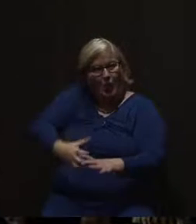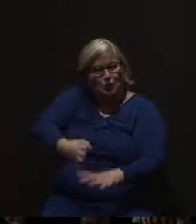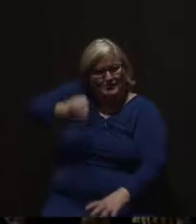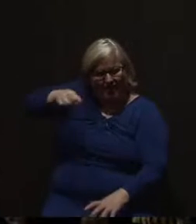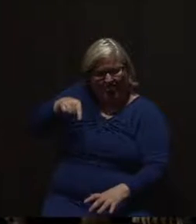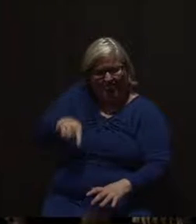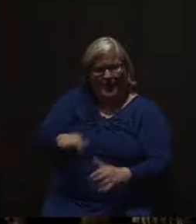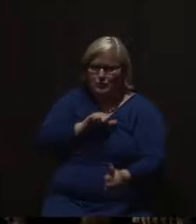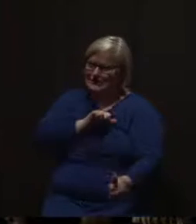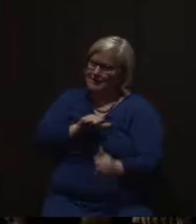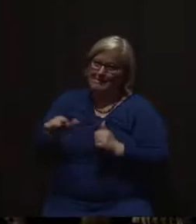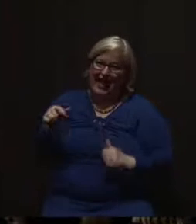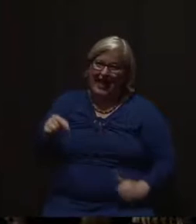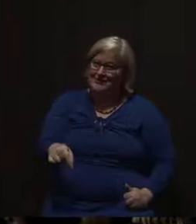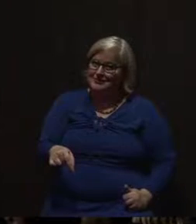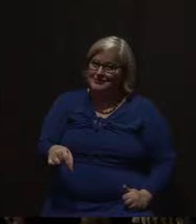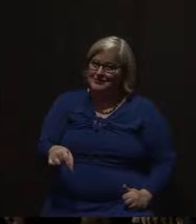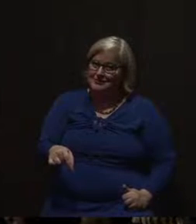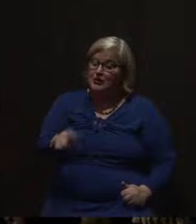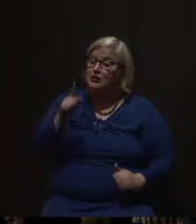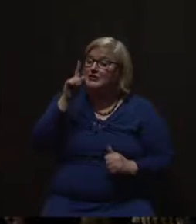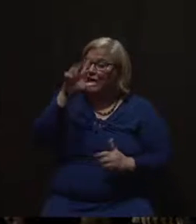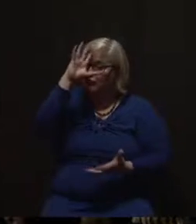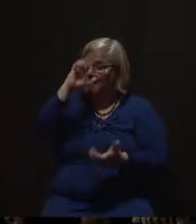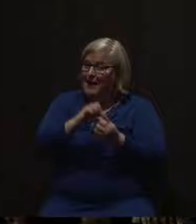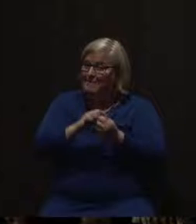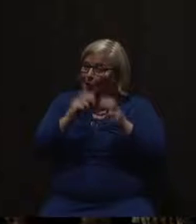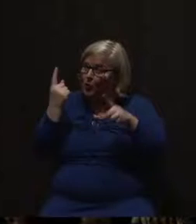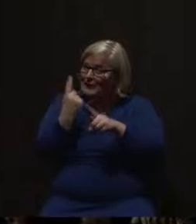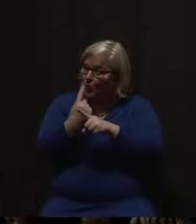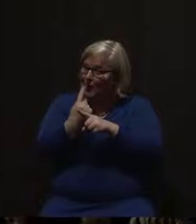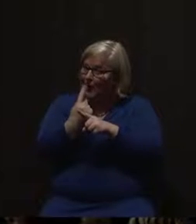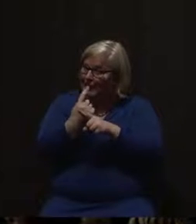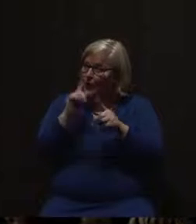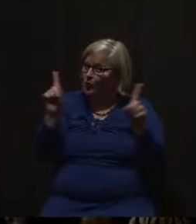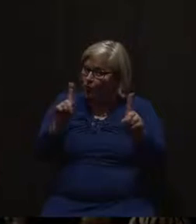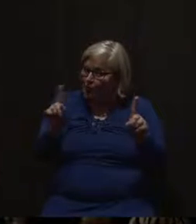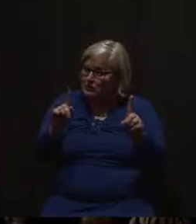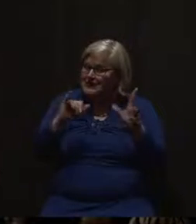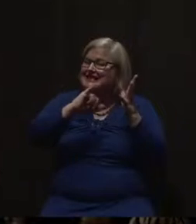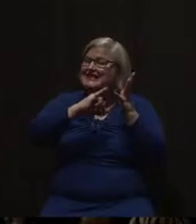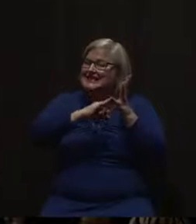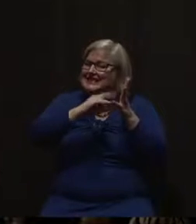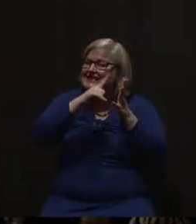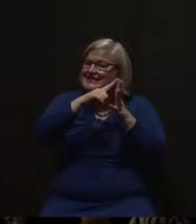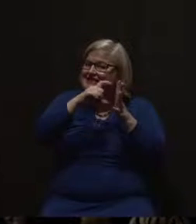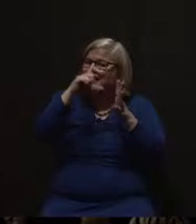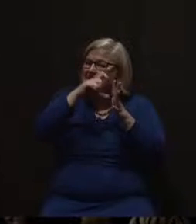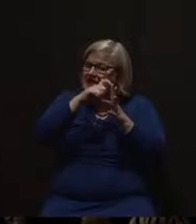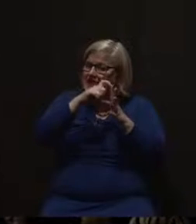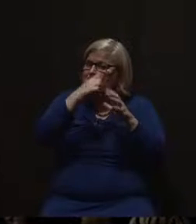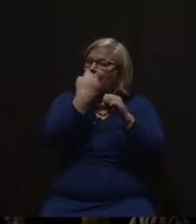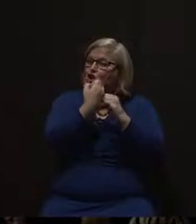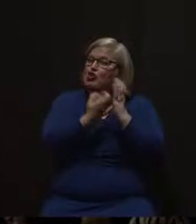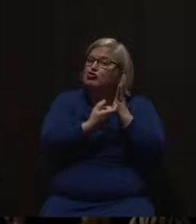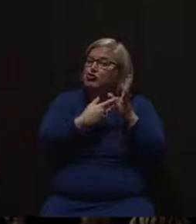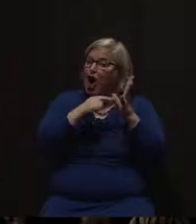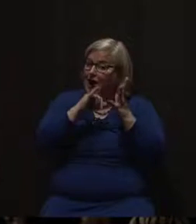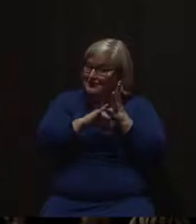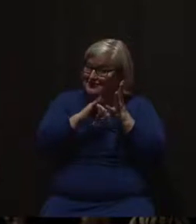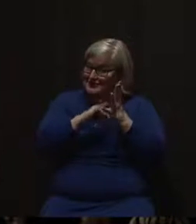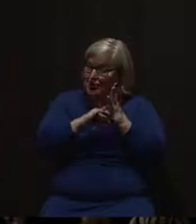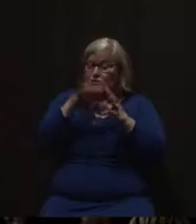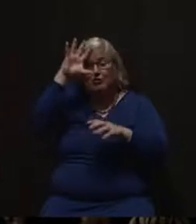that only works with sweet grass, not with other grass. Which is basically the way the bisons eat the grass too. They don't cut it off,